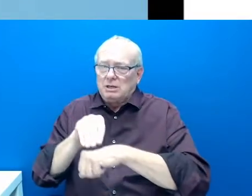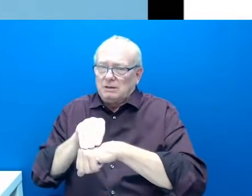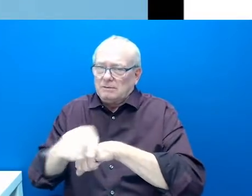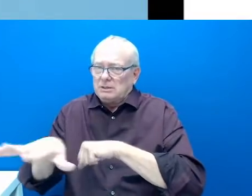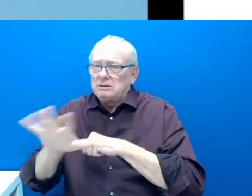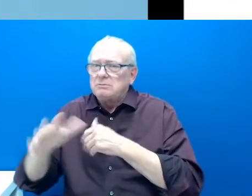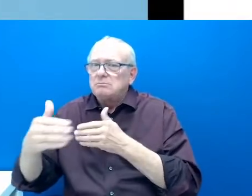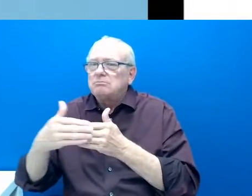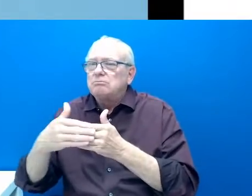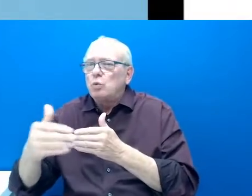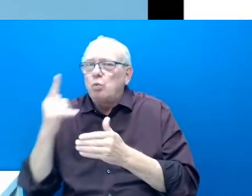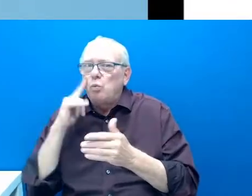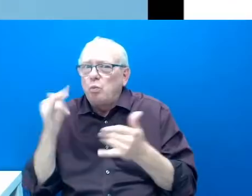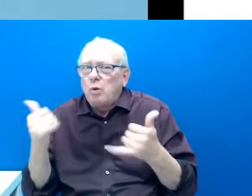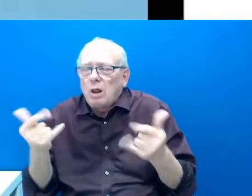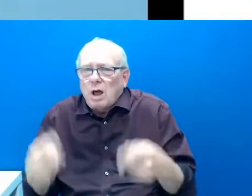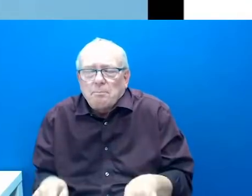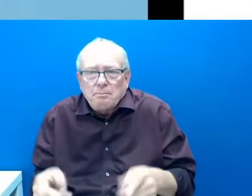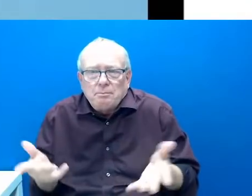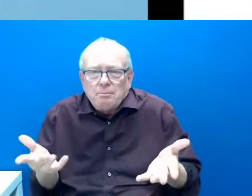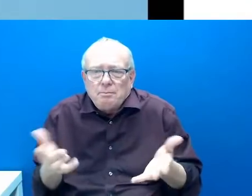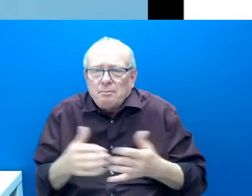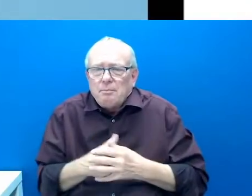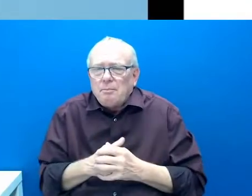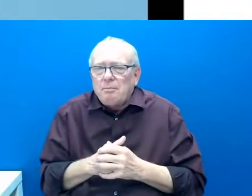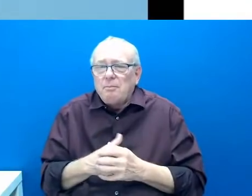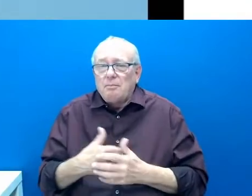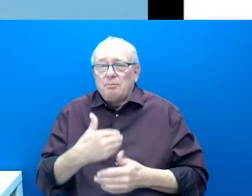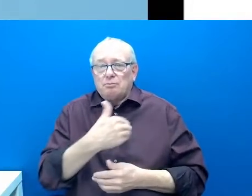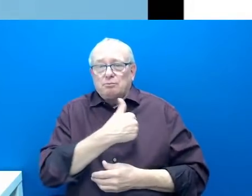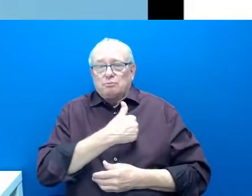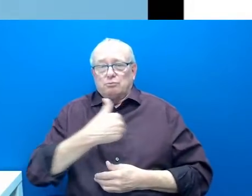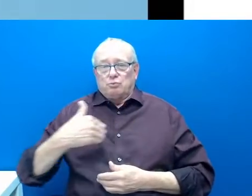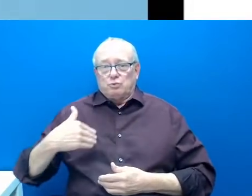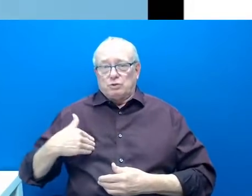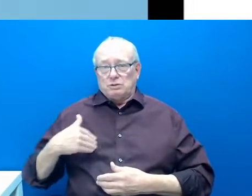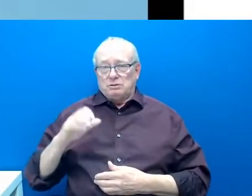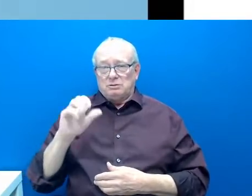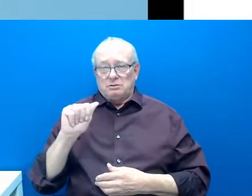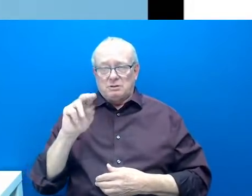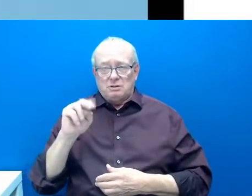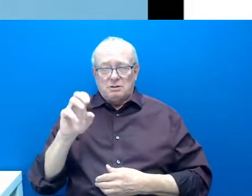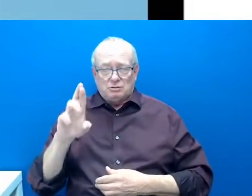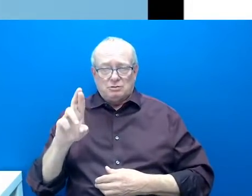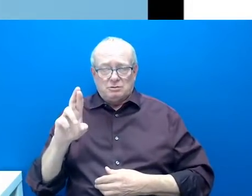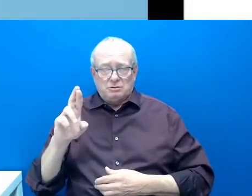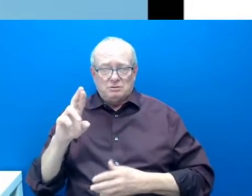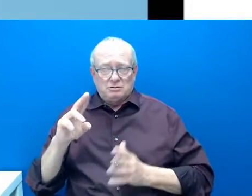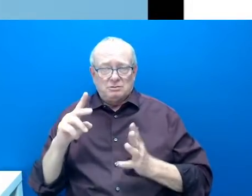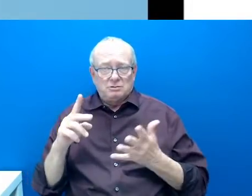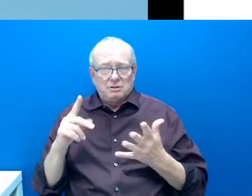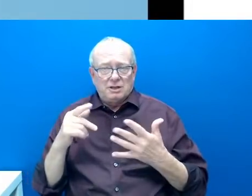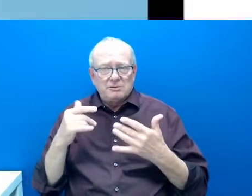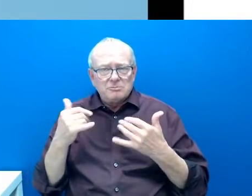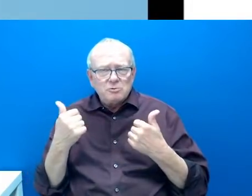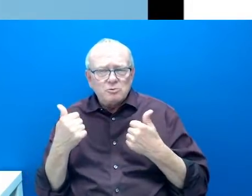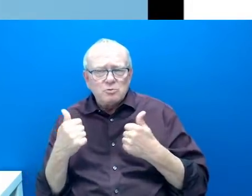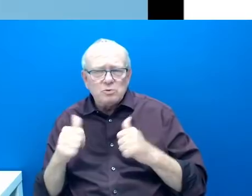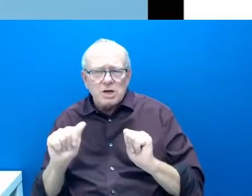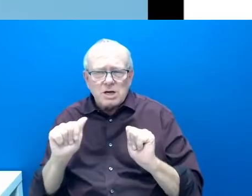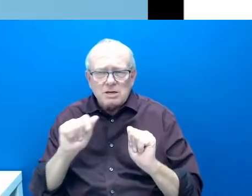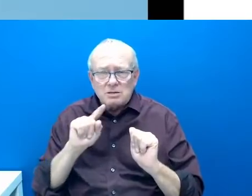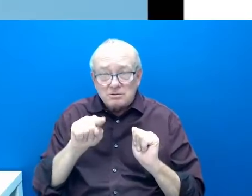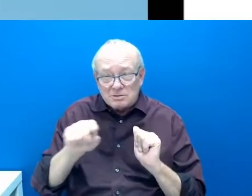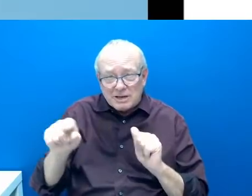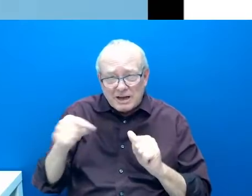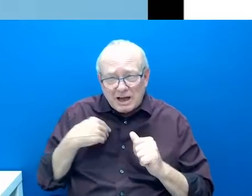or a delay of up to 4 weeks is not expected to affect prognosis. So if you have breast cancer, we will still endeavor to make sure